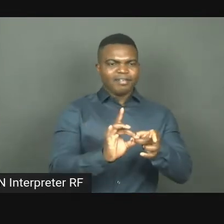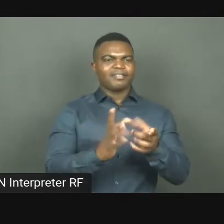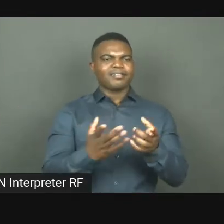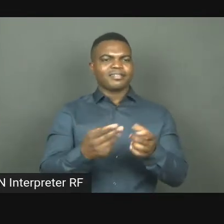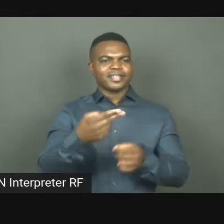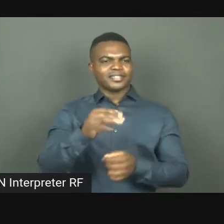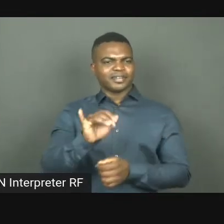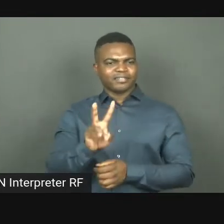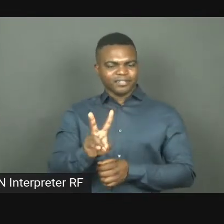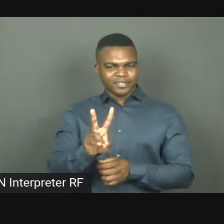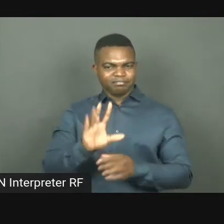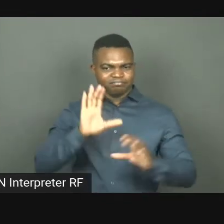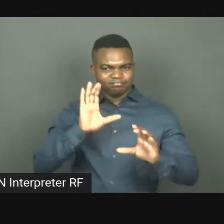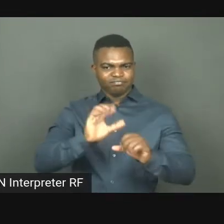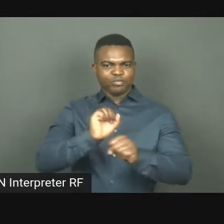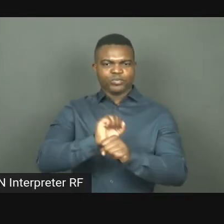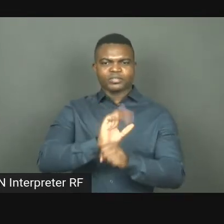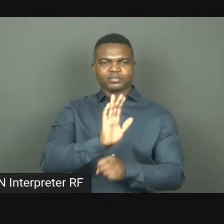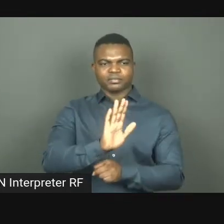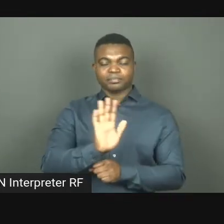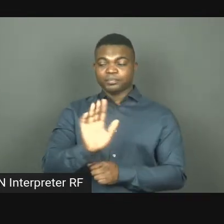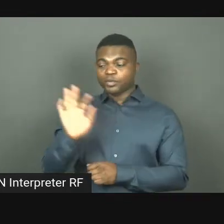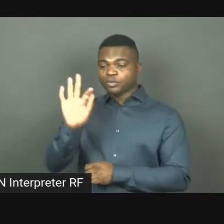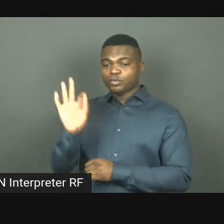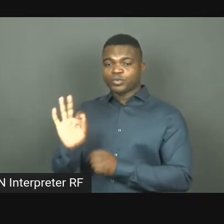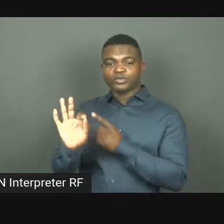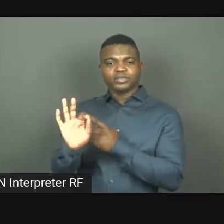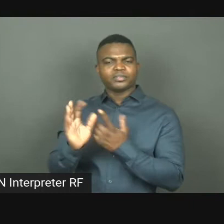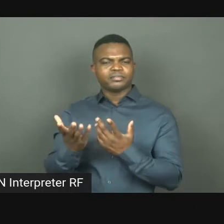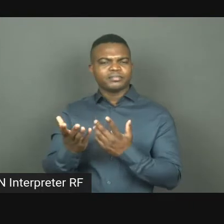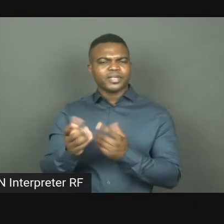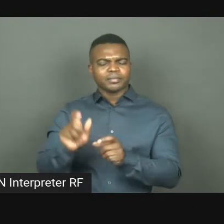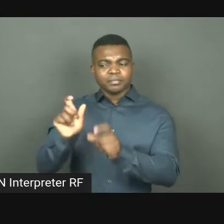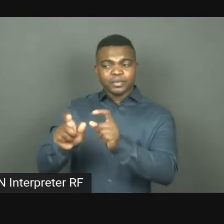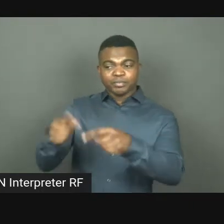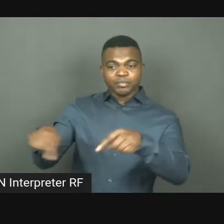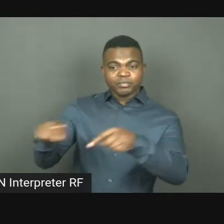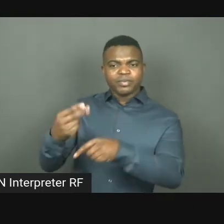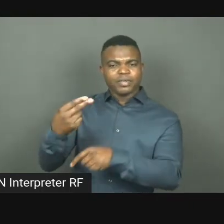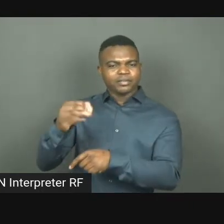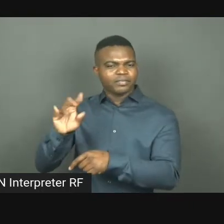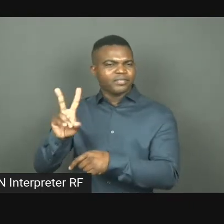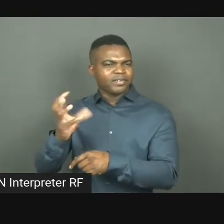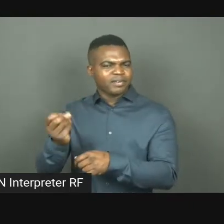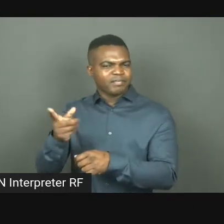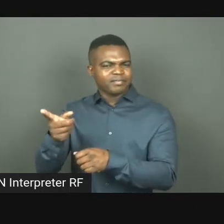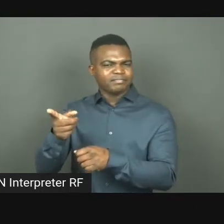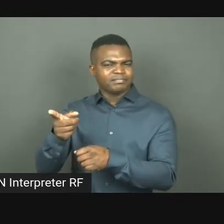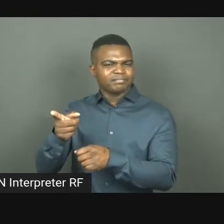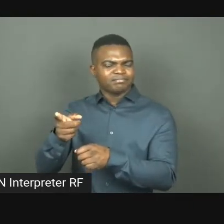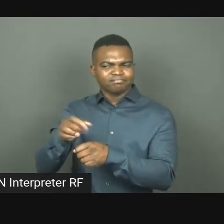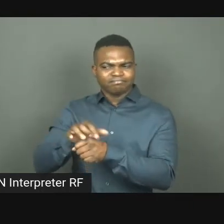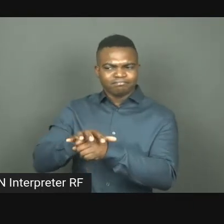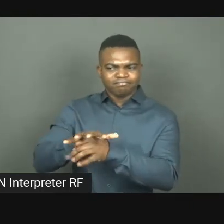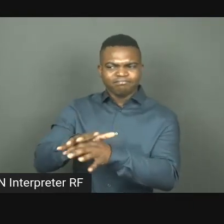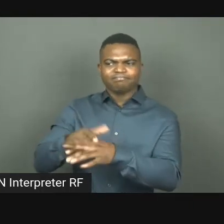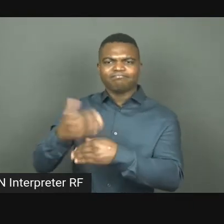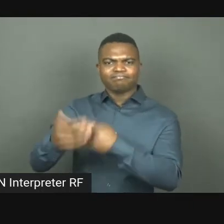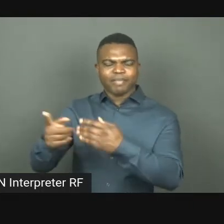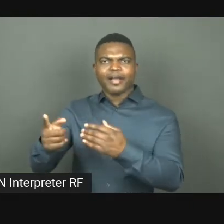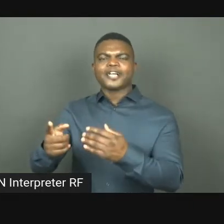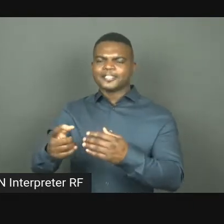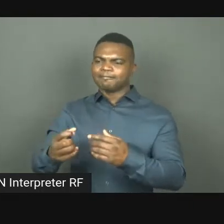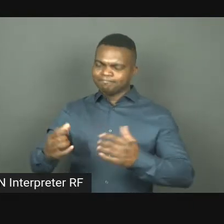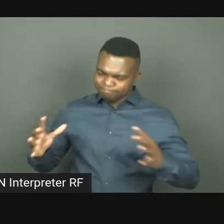your question, Stanley, by giving a bit of history about my own work, first in the United States, and that work began as